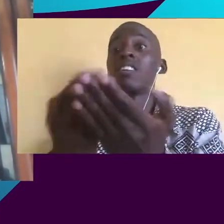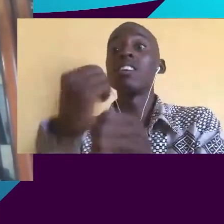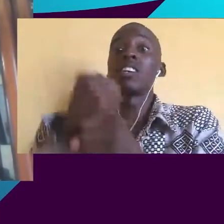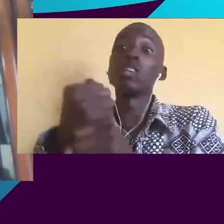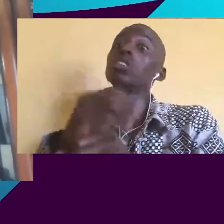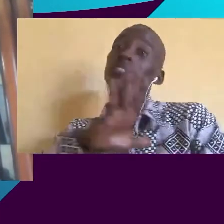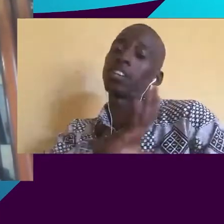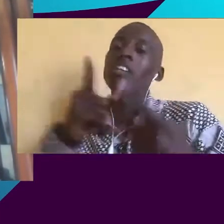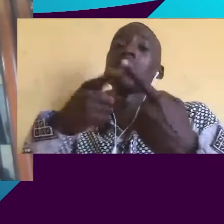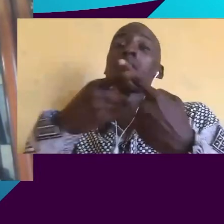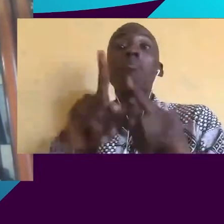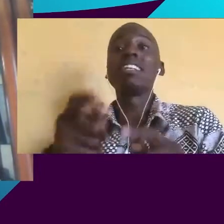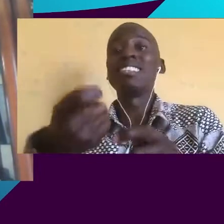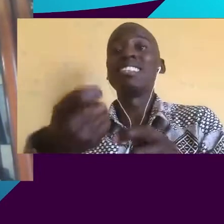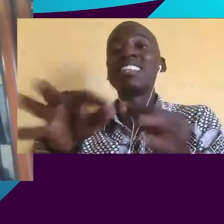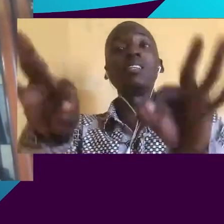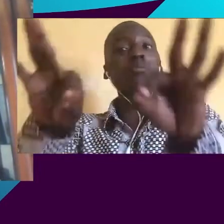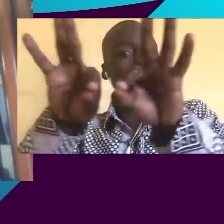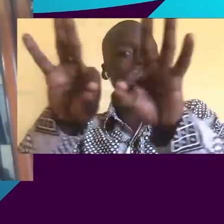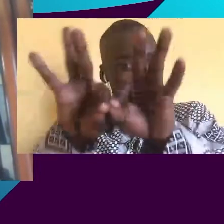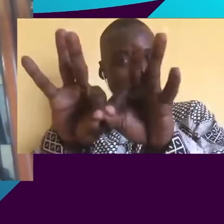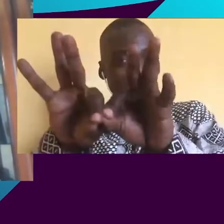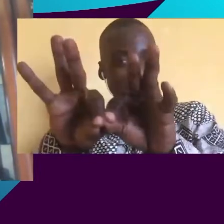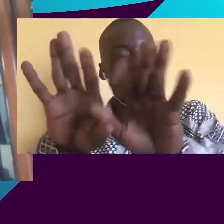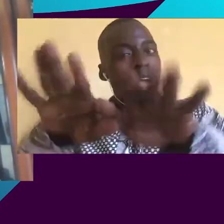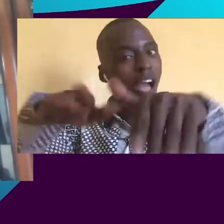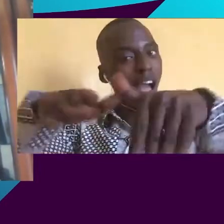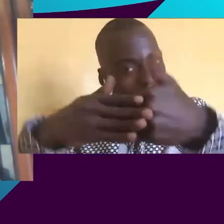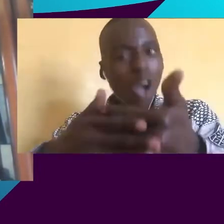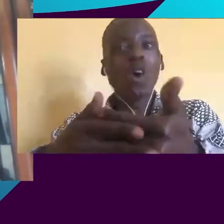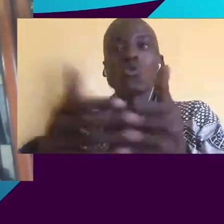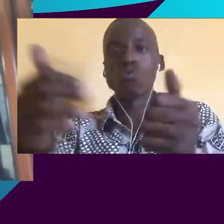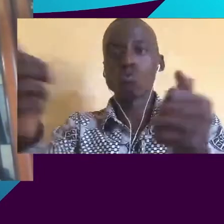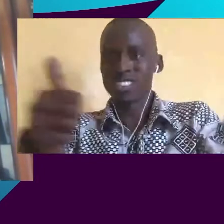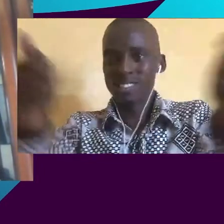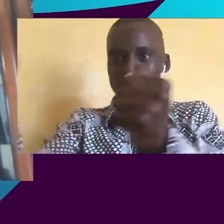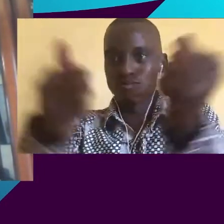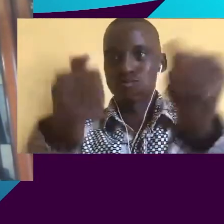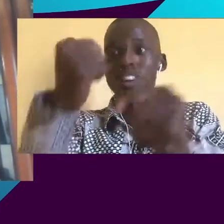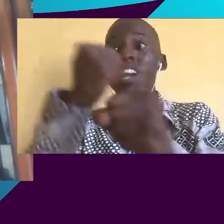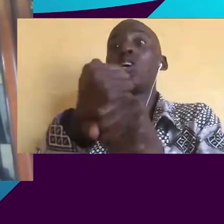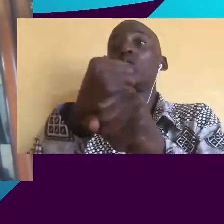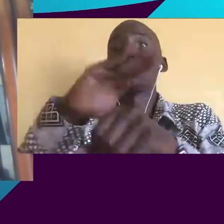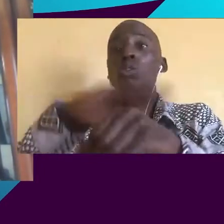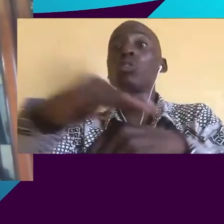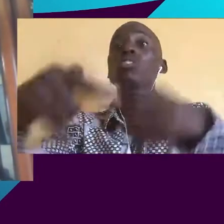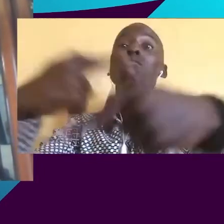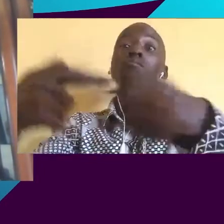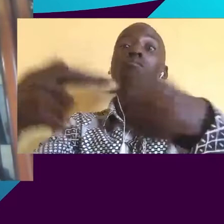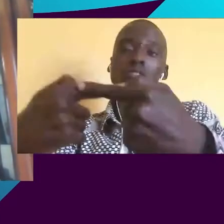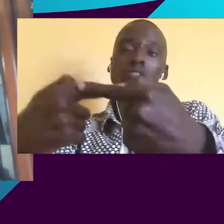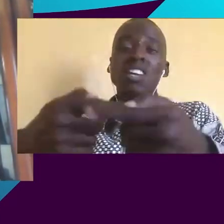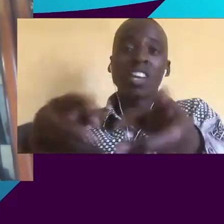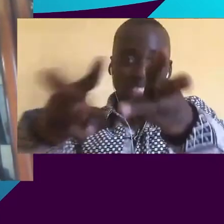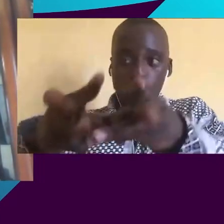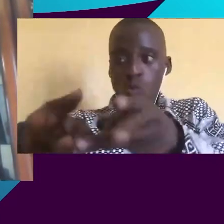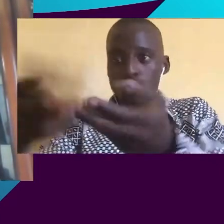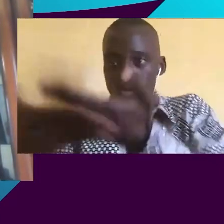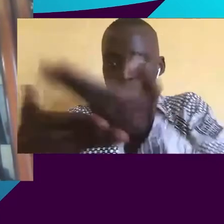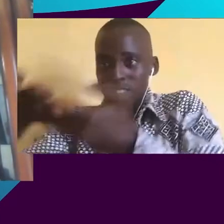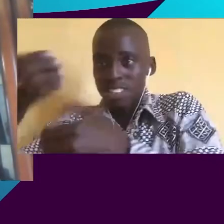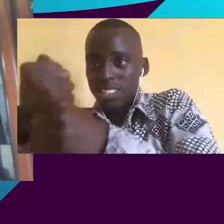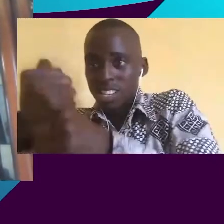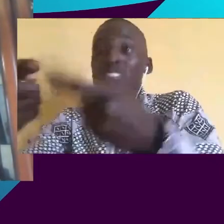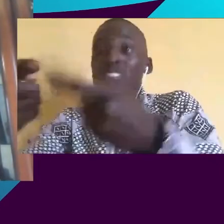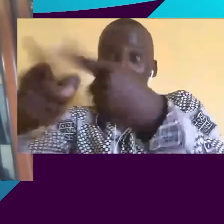key word is, how do we tap them in? Because the way you work at the girls is not going to be the same way. The how is going to be